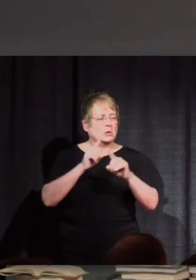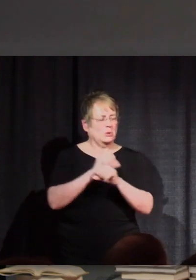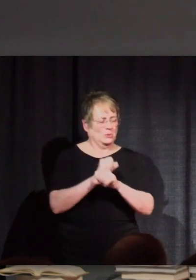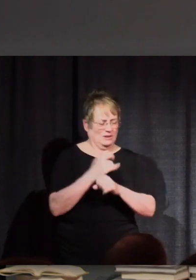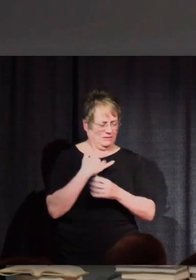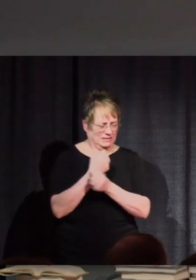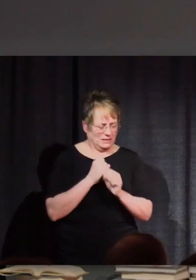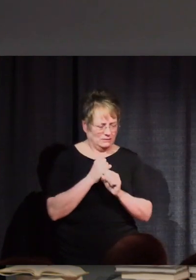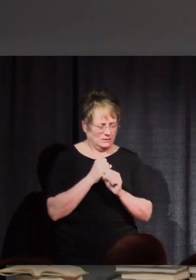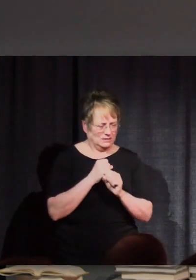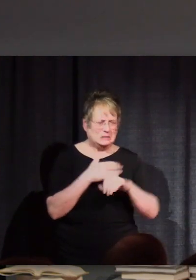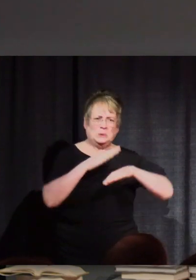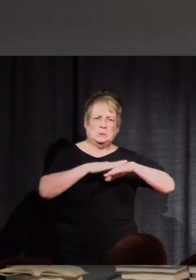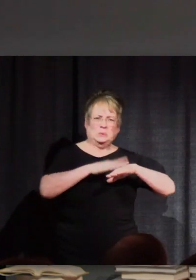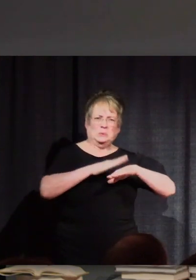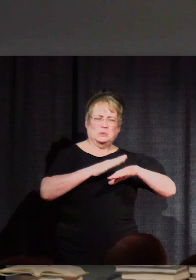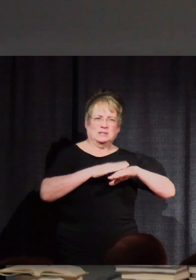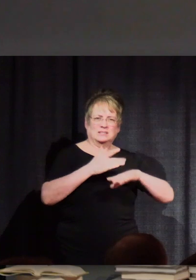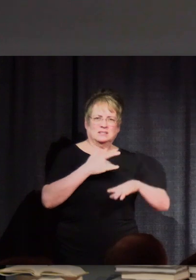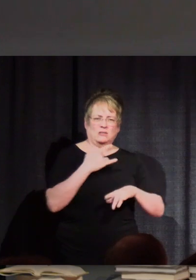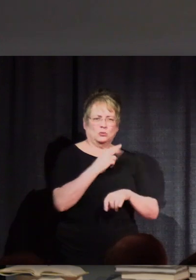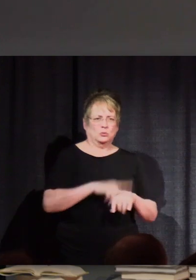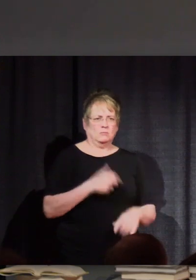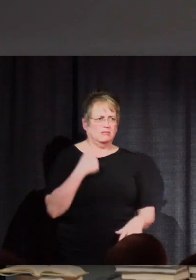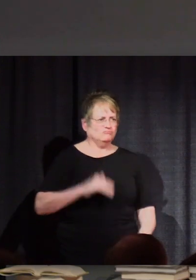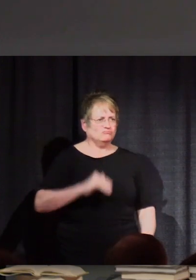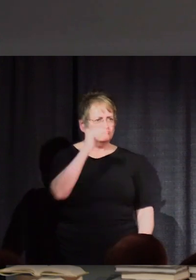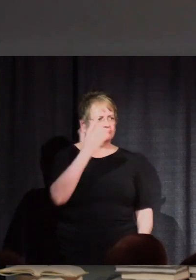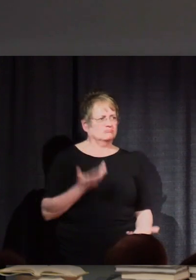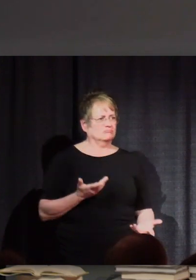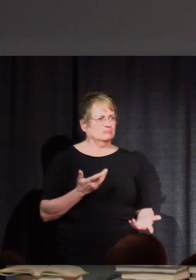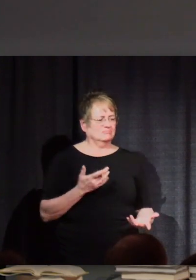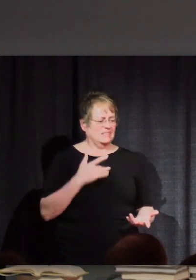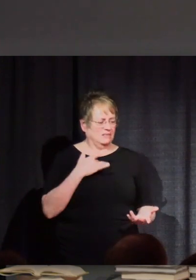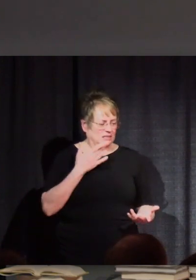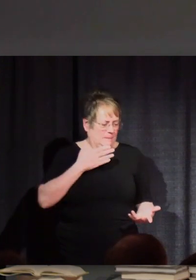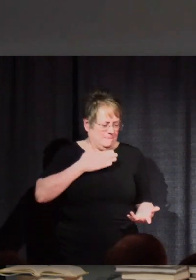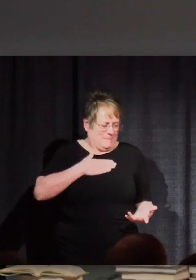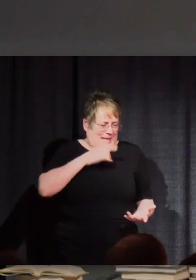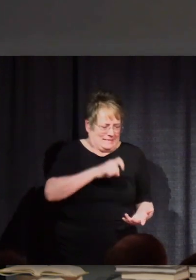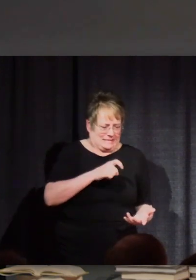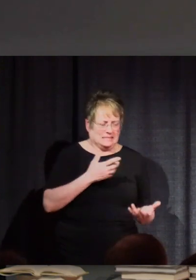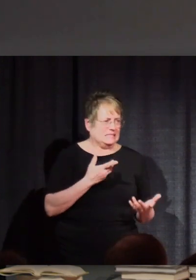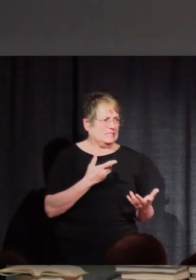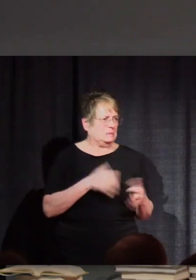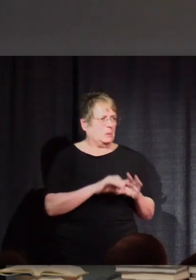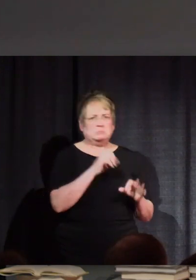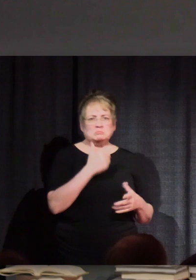And those red flags felt like home. I didn't think my needs mattered. I didn't ask for